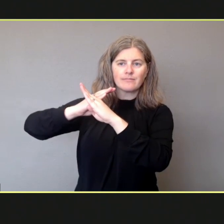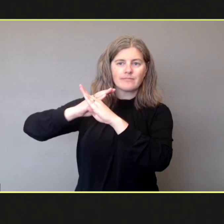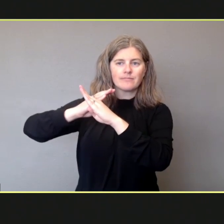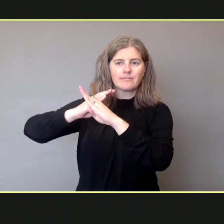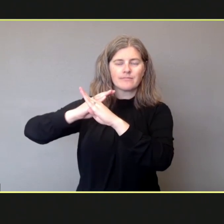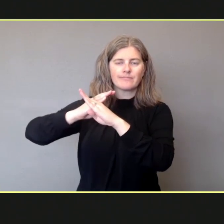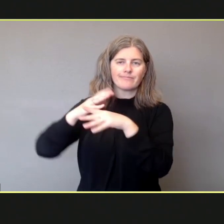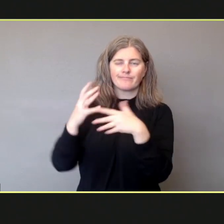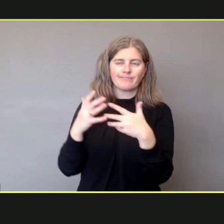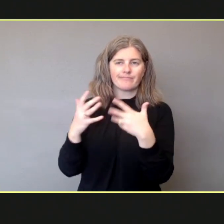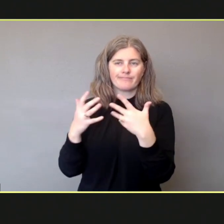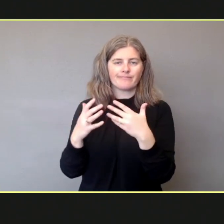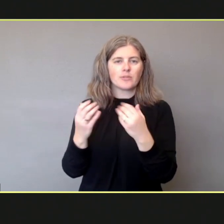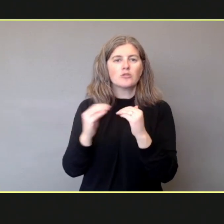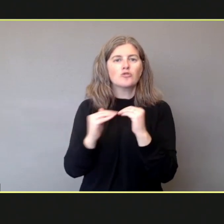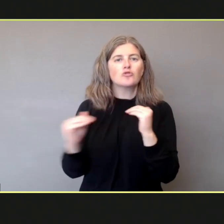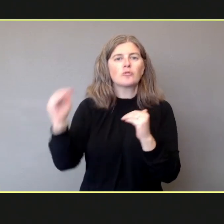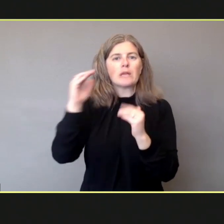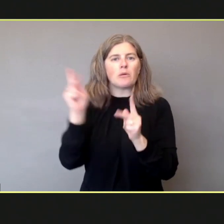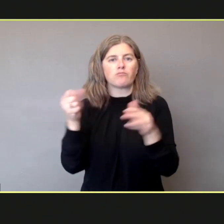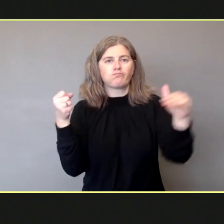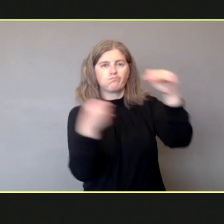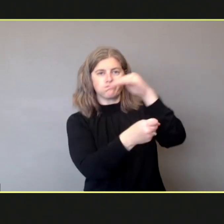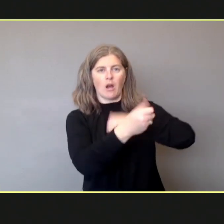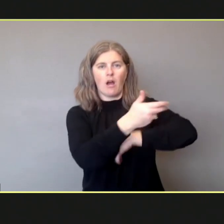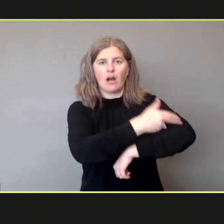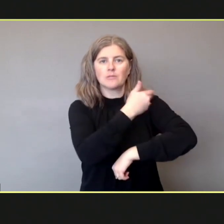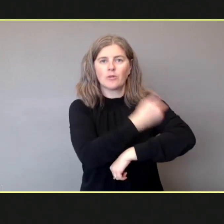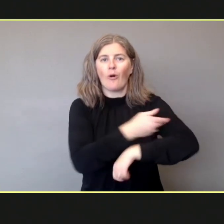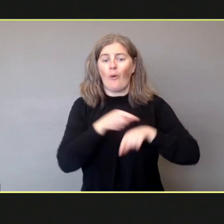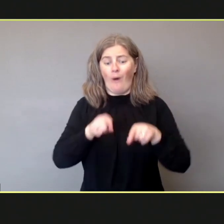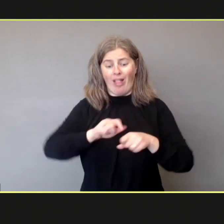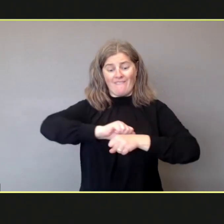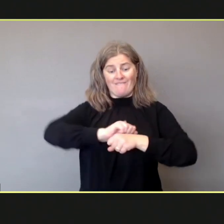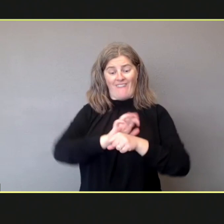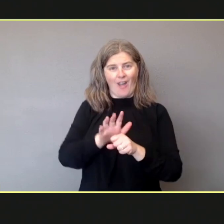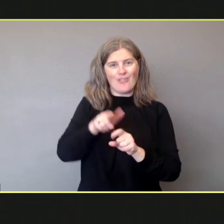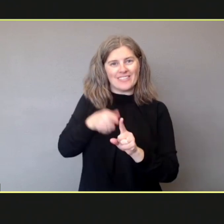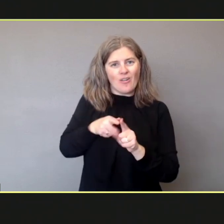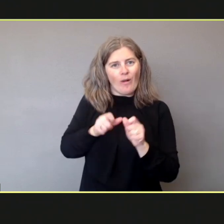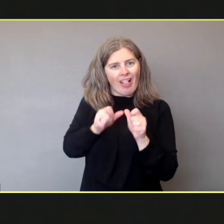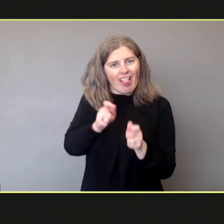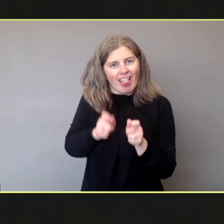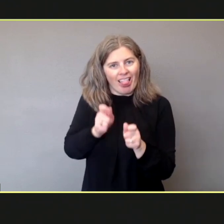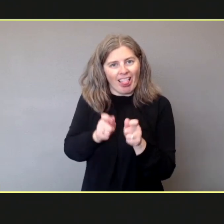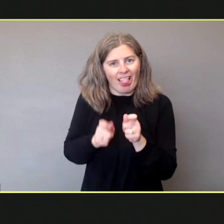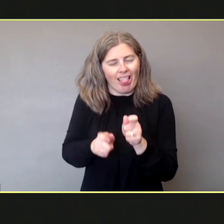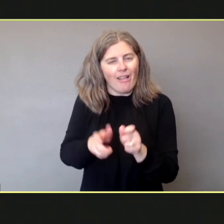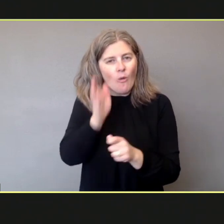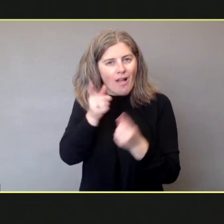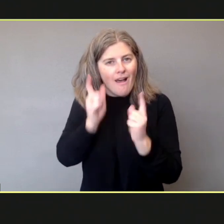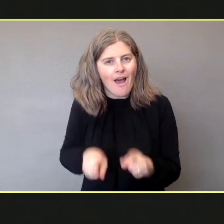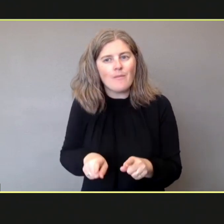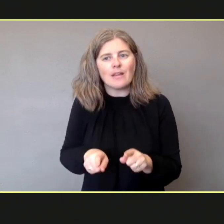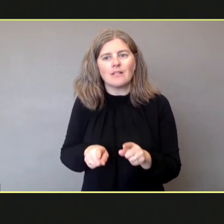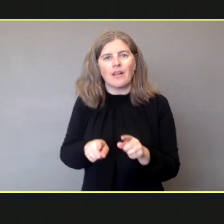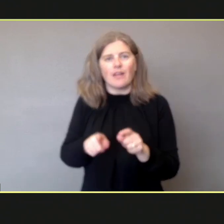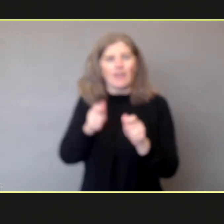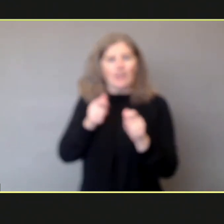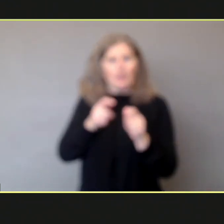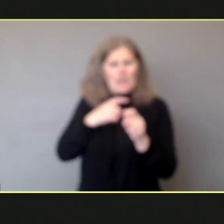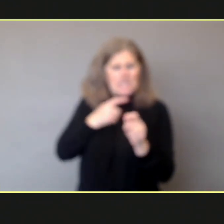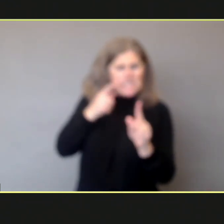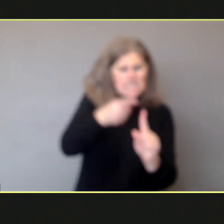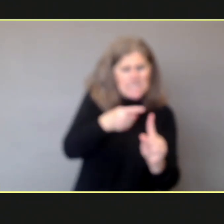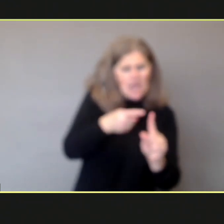too many hospitalizations as this virus continues to mutate and continues to bob and weave, and we continue